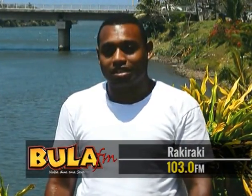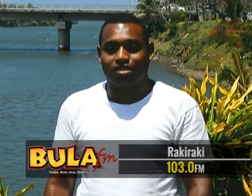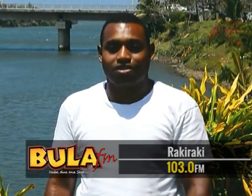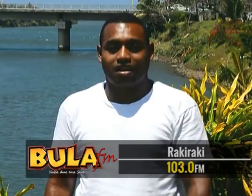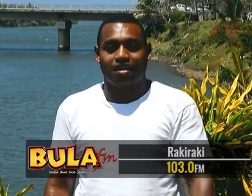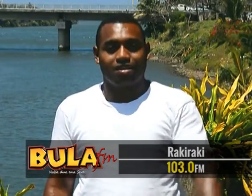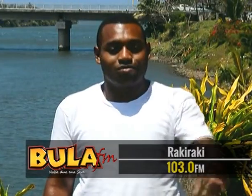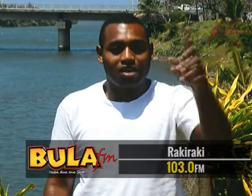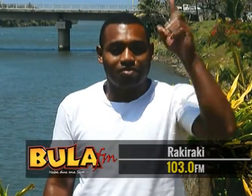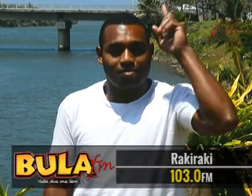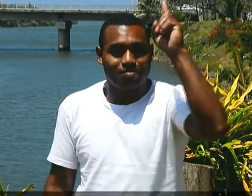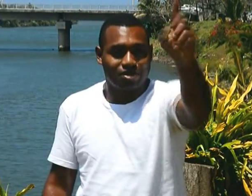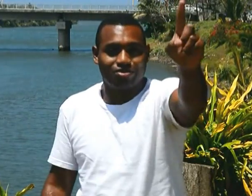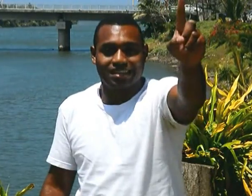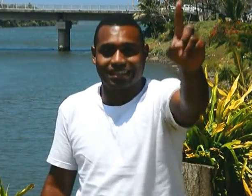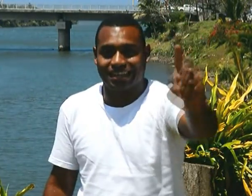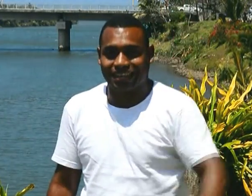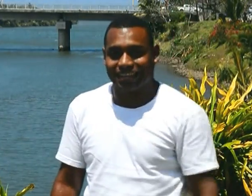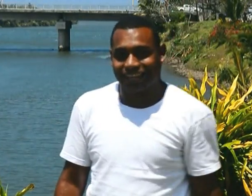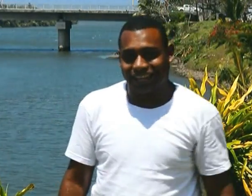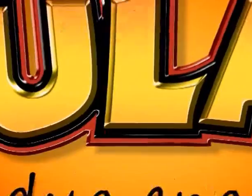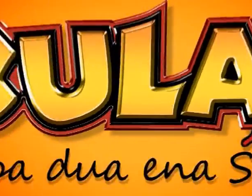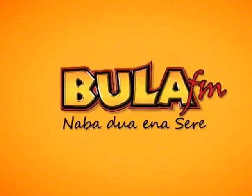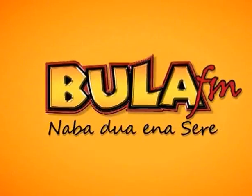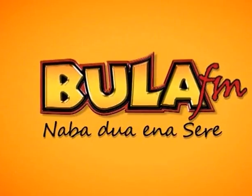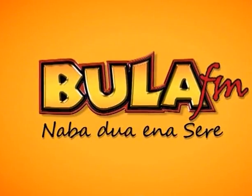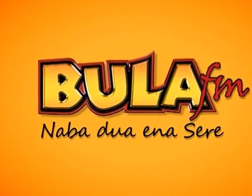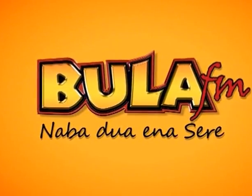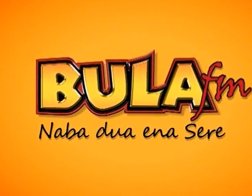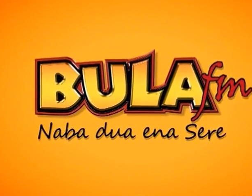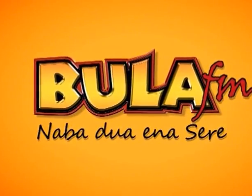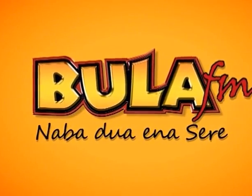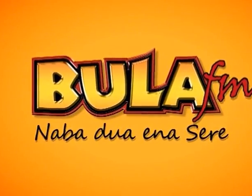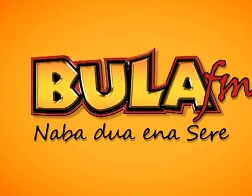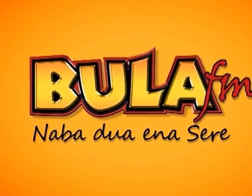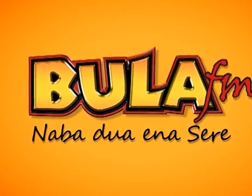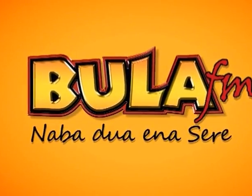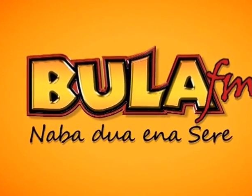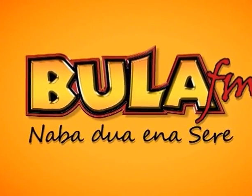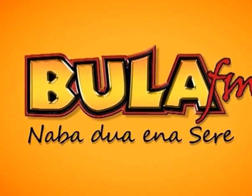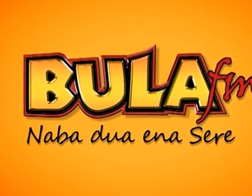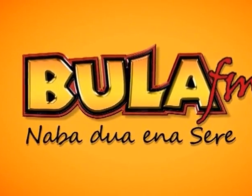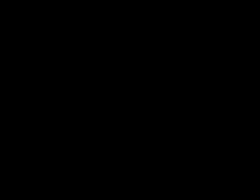FM. Go singa toka. Bula FM namba 2 na serre. Bula FM namba 2 na serre.